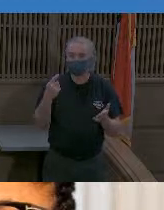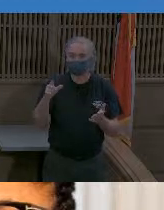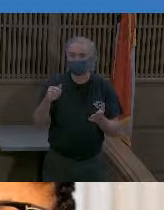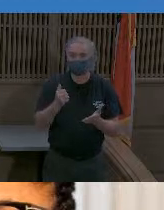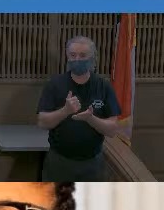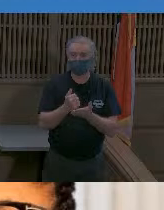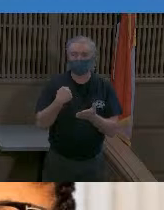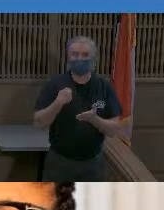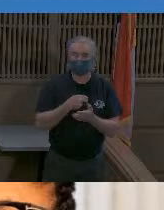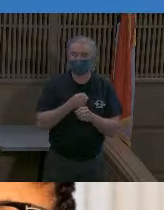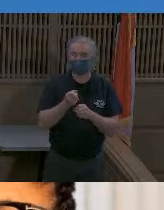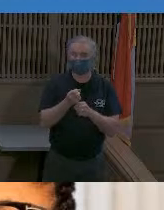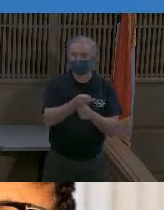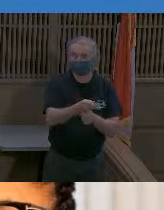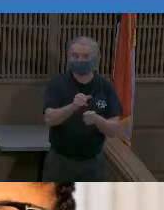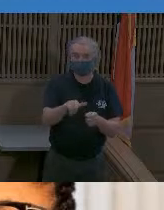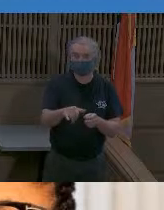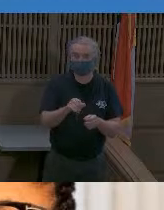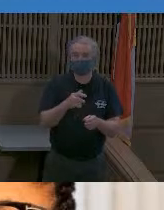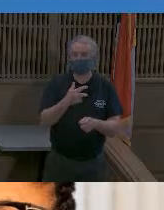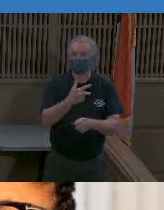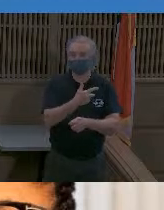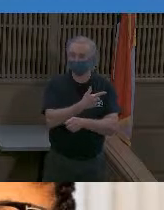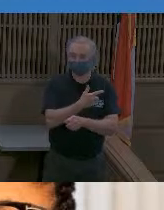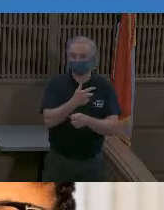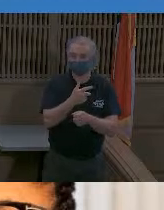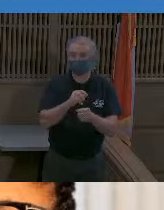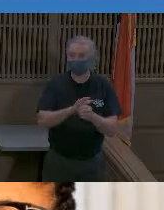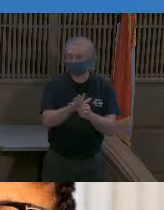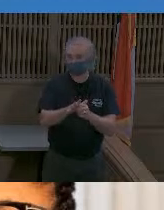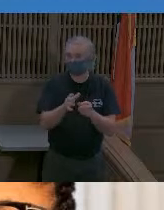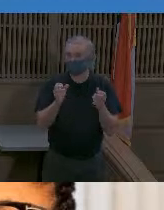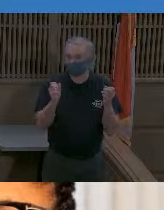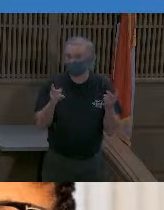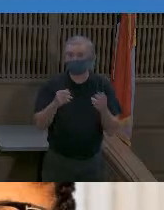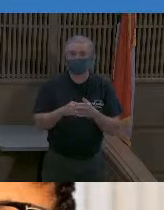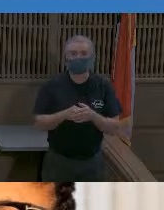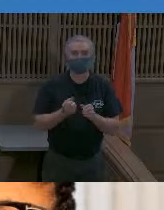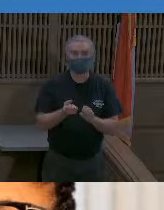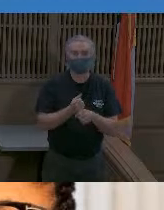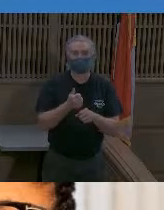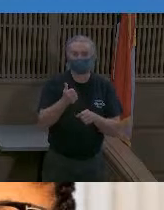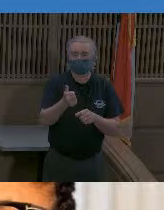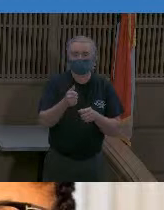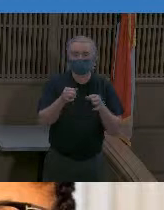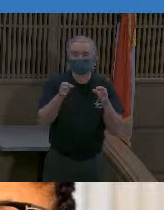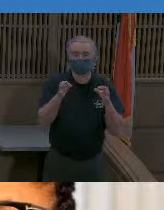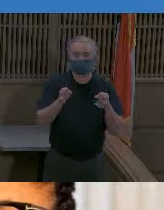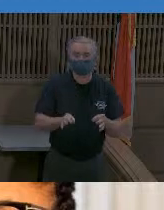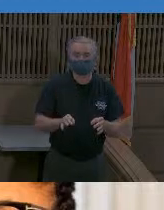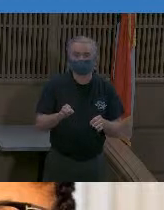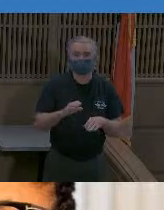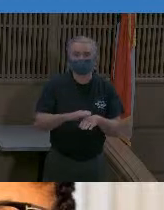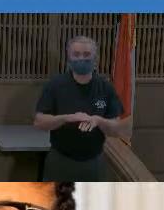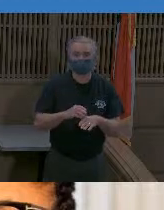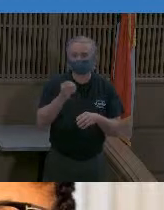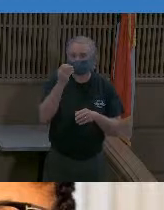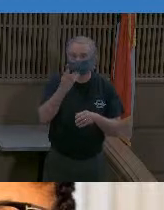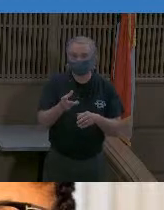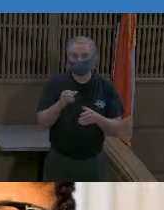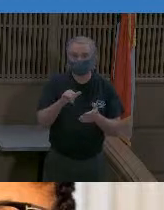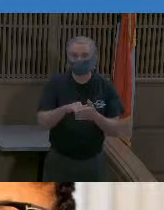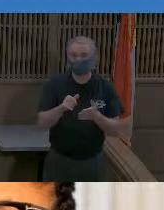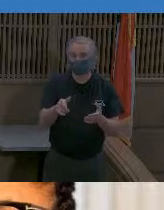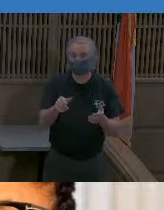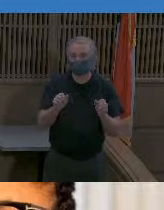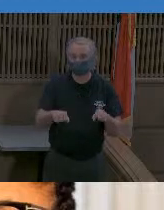And everyone has to make their own personal decision. And I just ask everyone, please make that decision based on the information that's out there, but that's